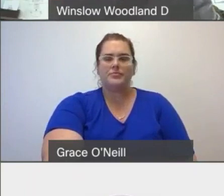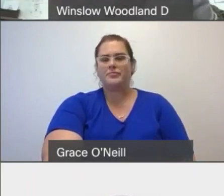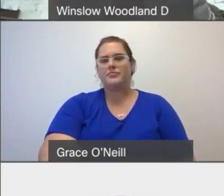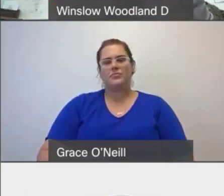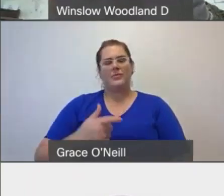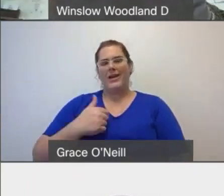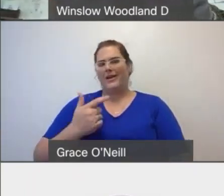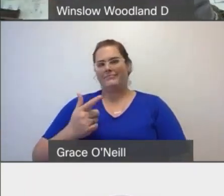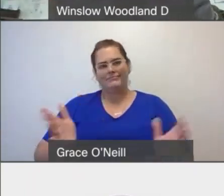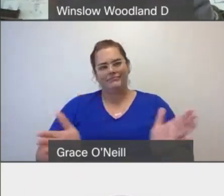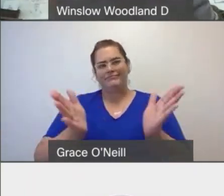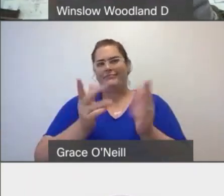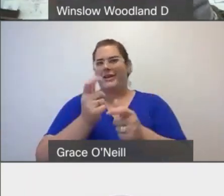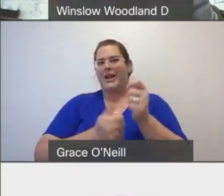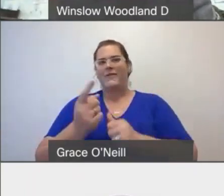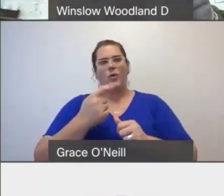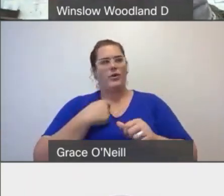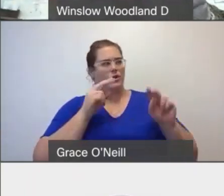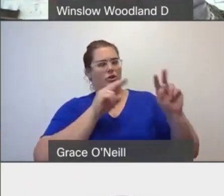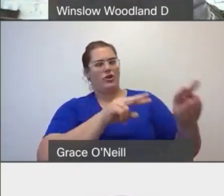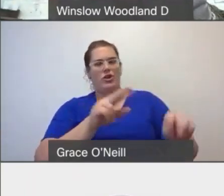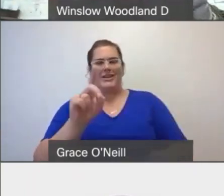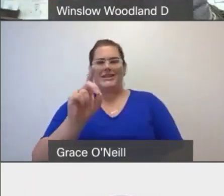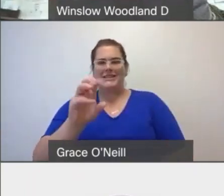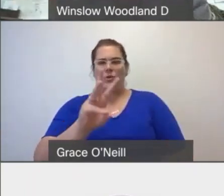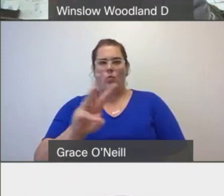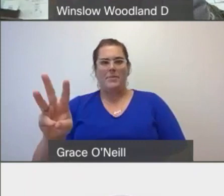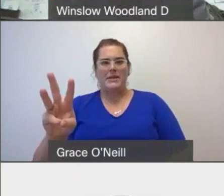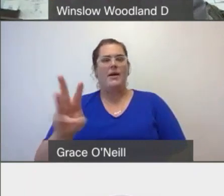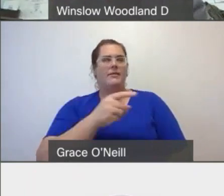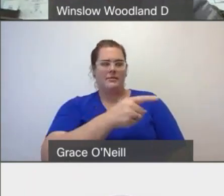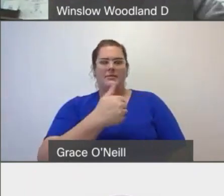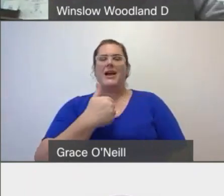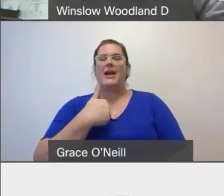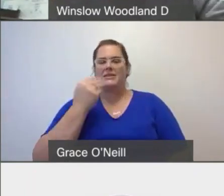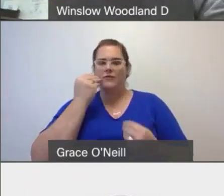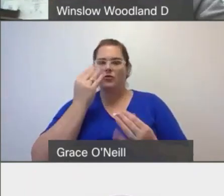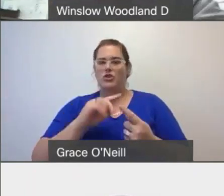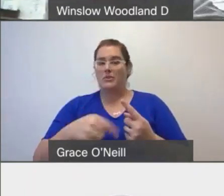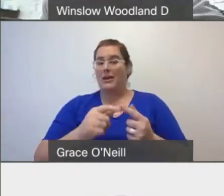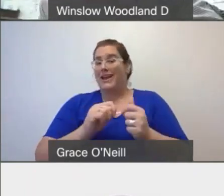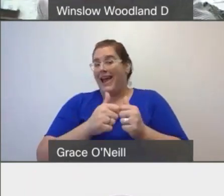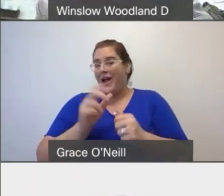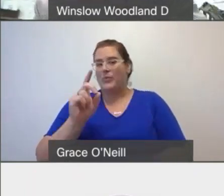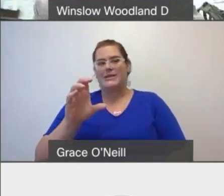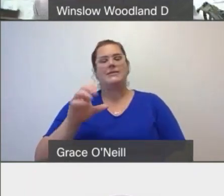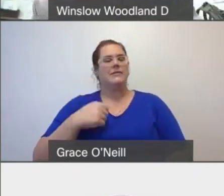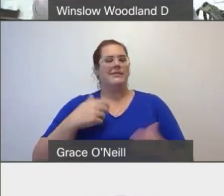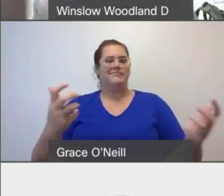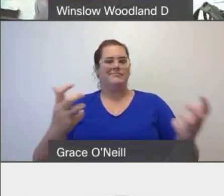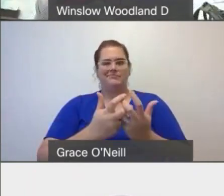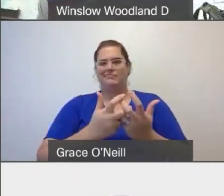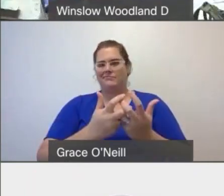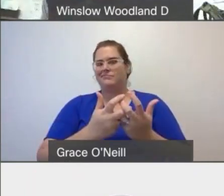the DC website, which gives you an indication of how DC handles accommodation requests for